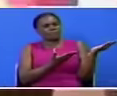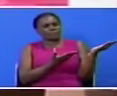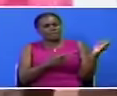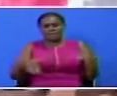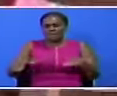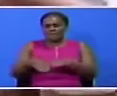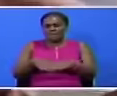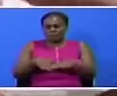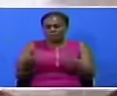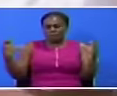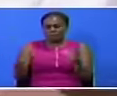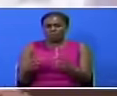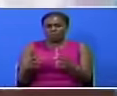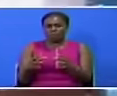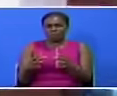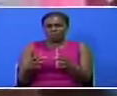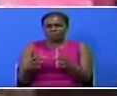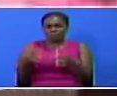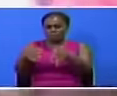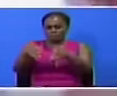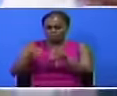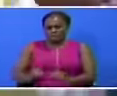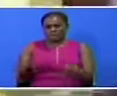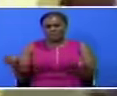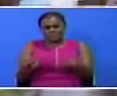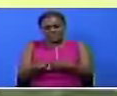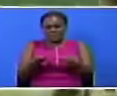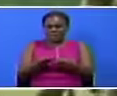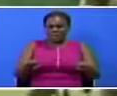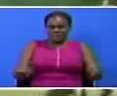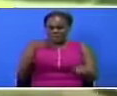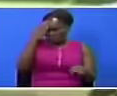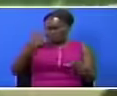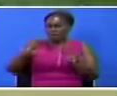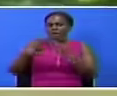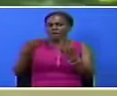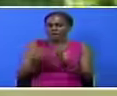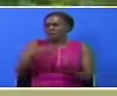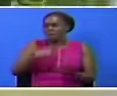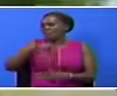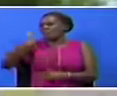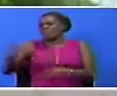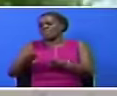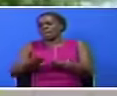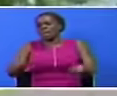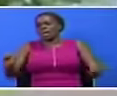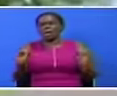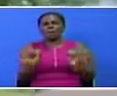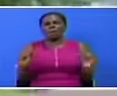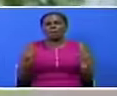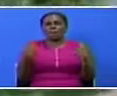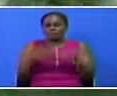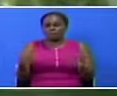Members of his clan attempted to bury him in the same land since his family had no alternative ground. They were,